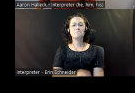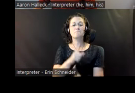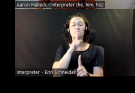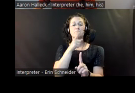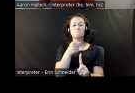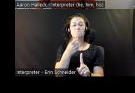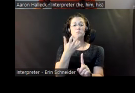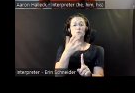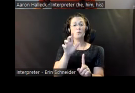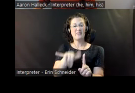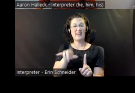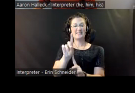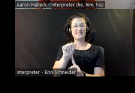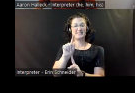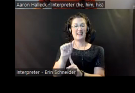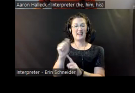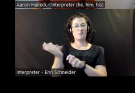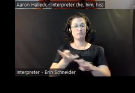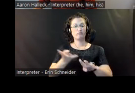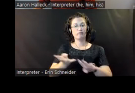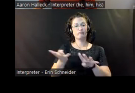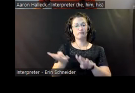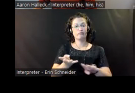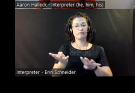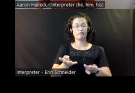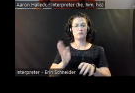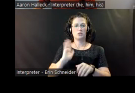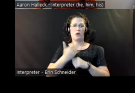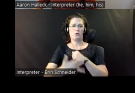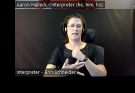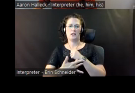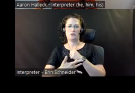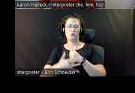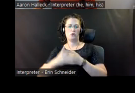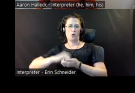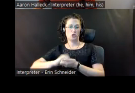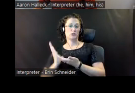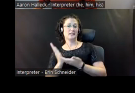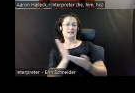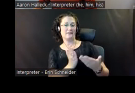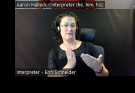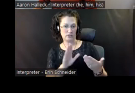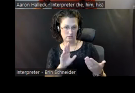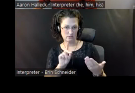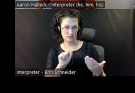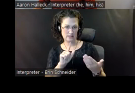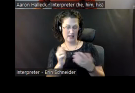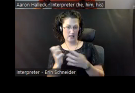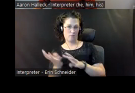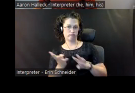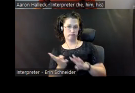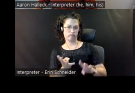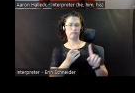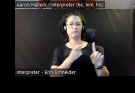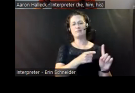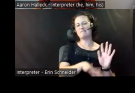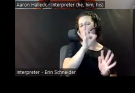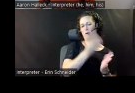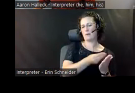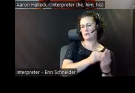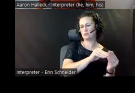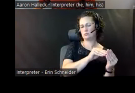data pipeline, and that's what our technical partners were able to deliver. And what we now have, or what he is now